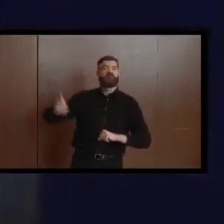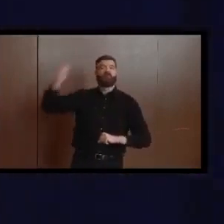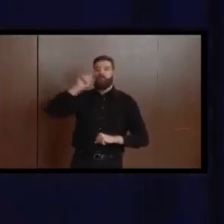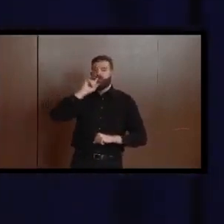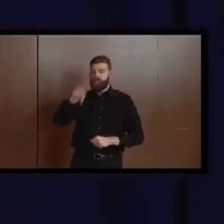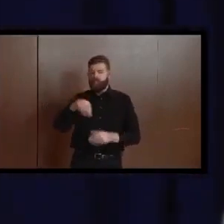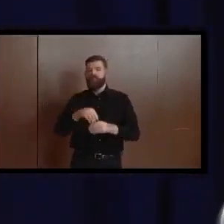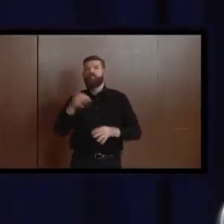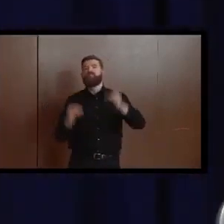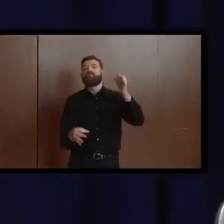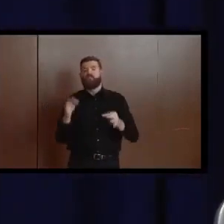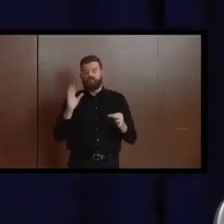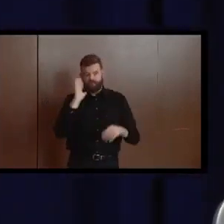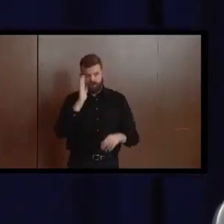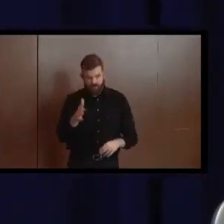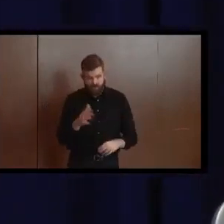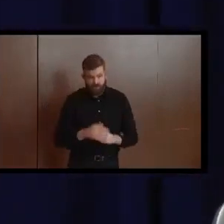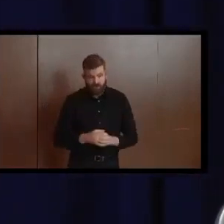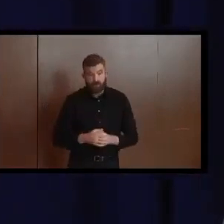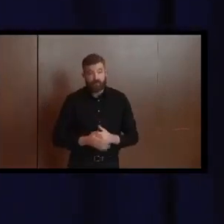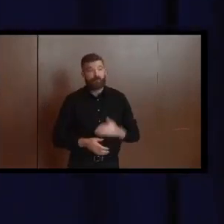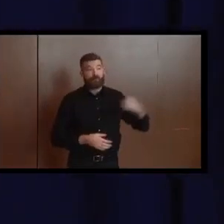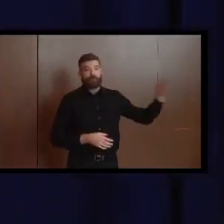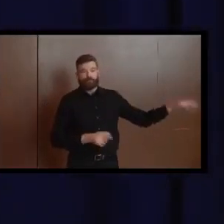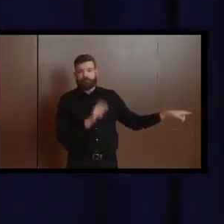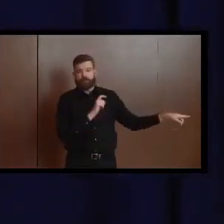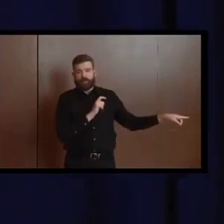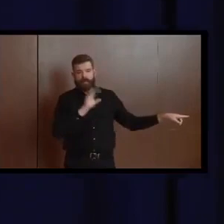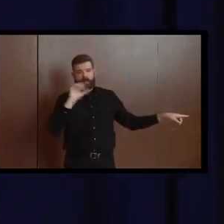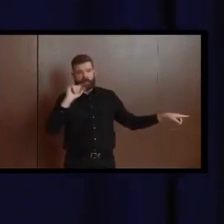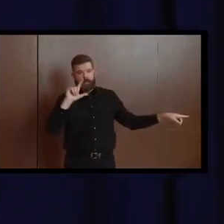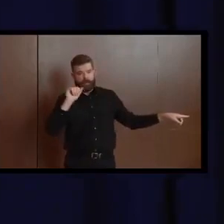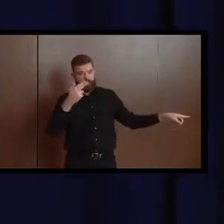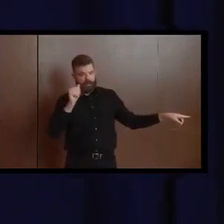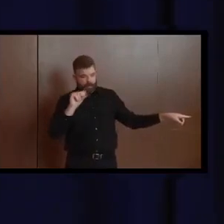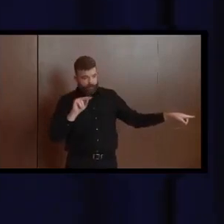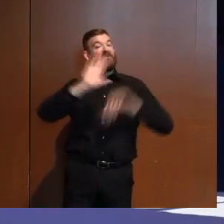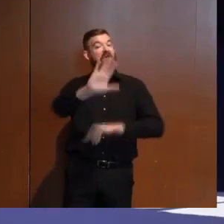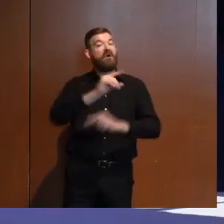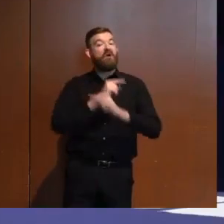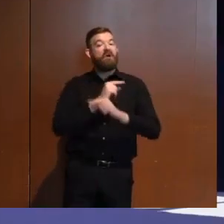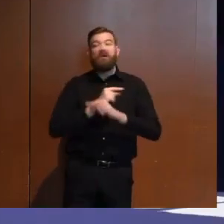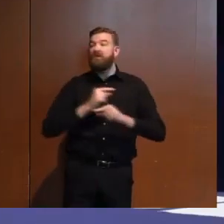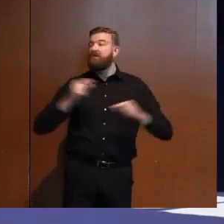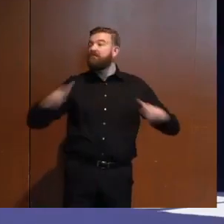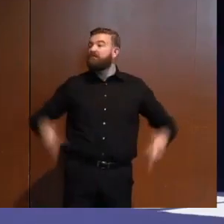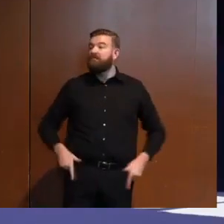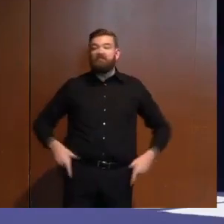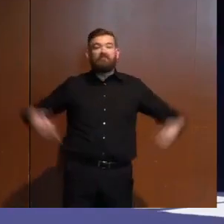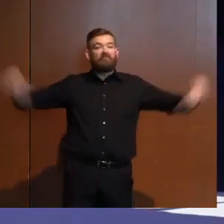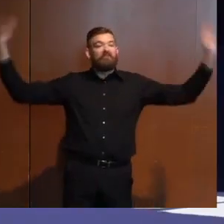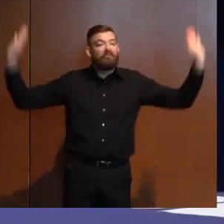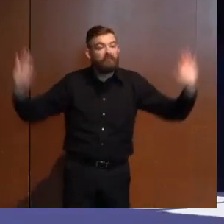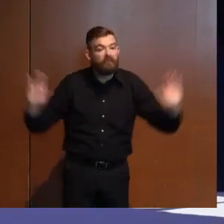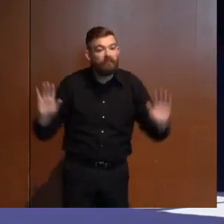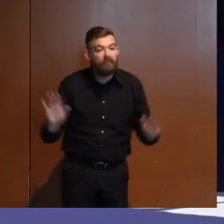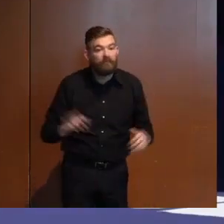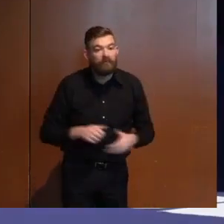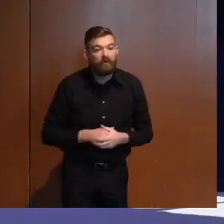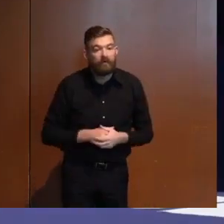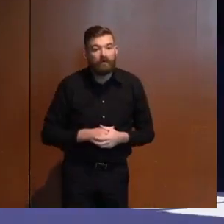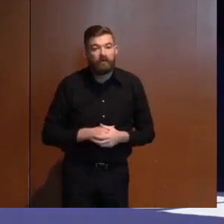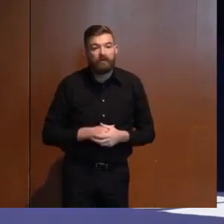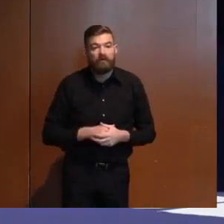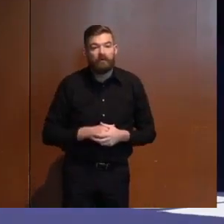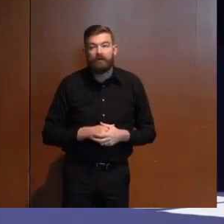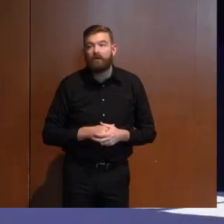several emails, phone calls over the past several days with regard to that very issue. I've got exactly not one complaint from anybody